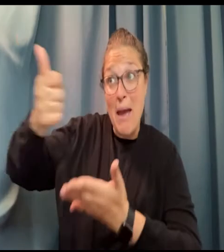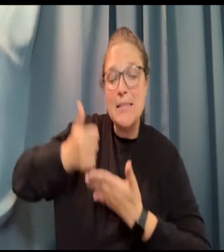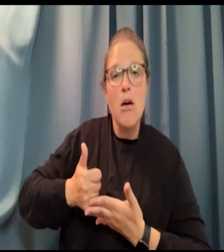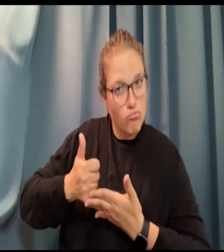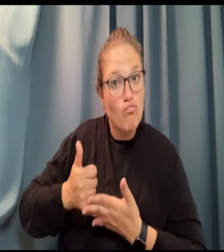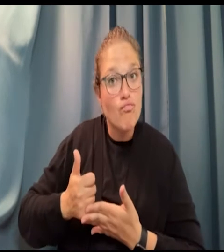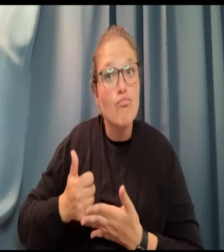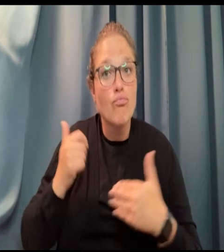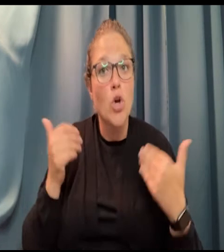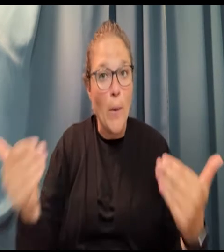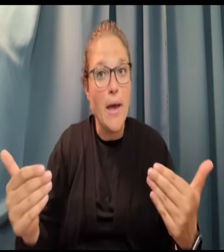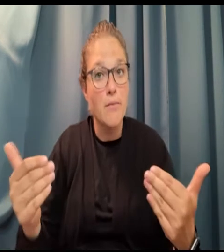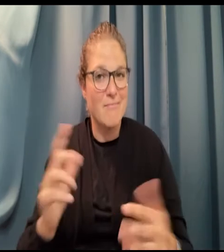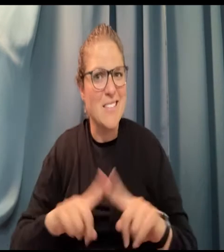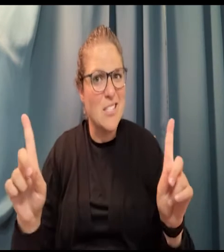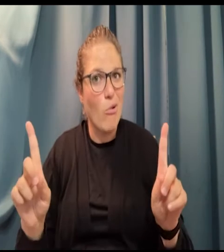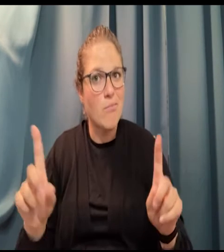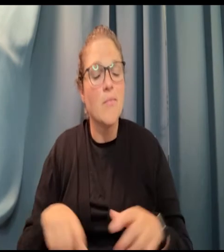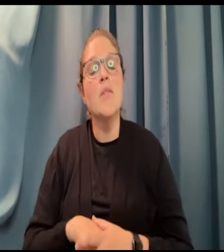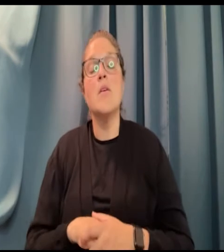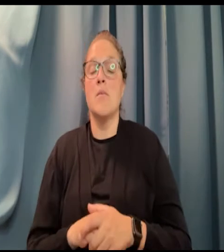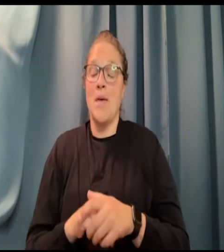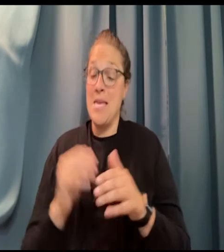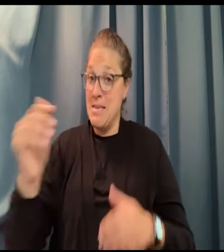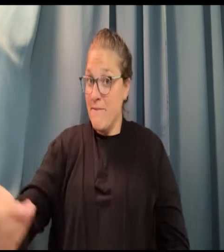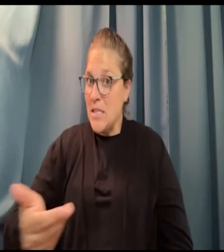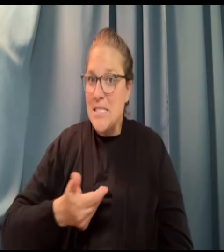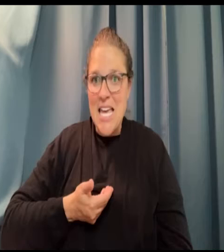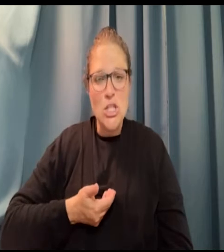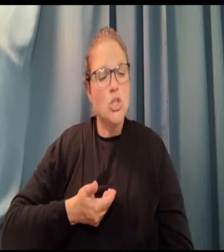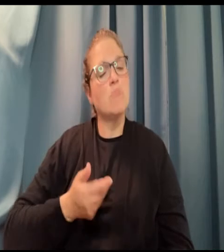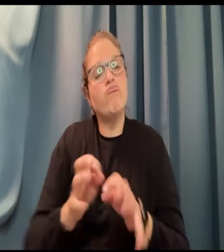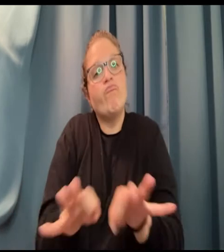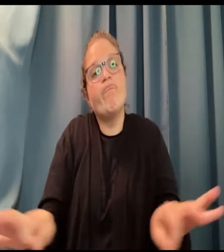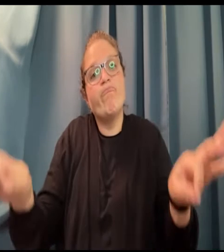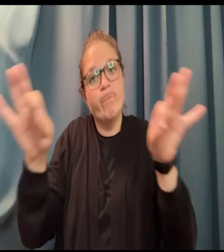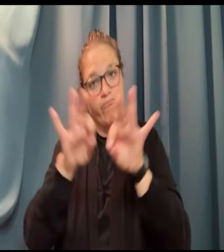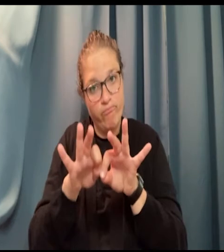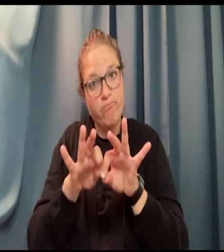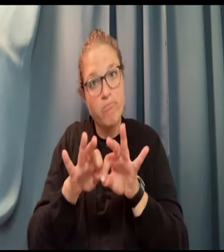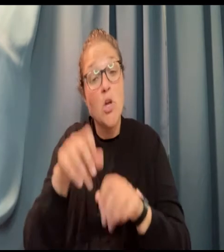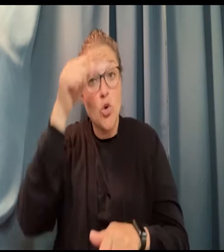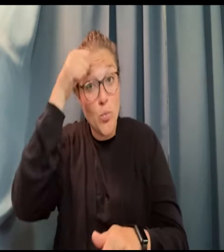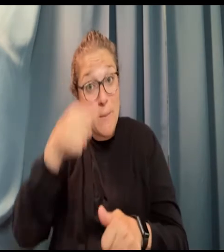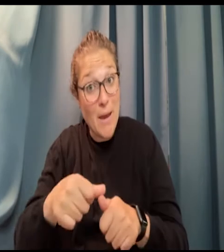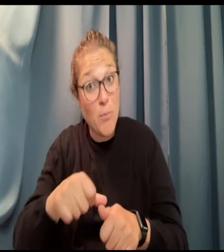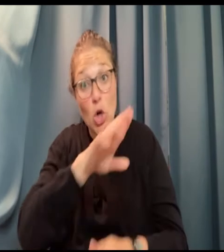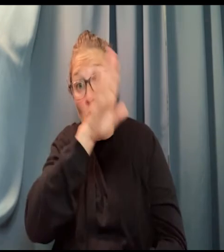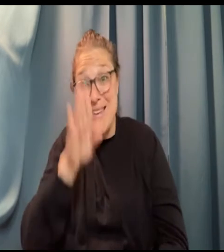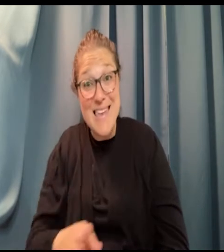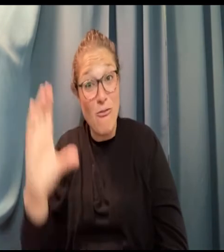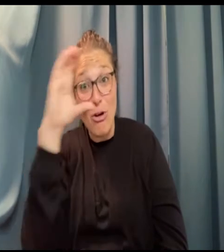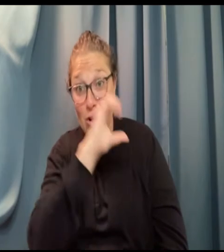you to touch their chair, that's different. As always, an invitation is important. Just